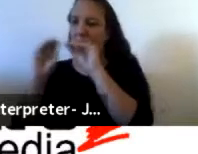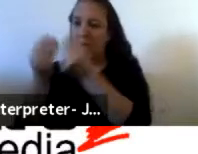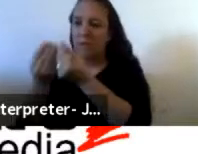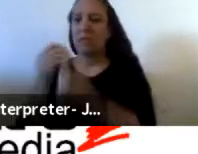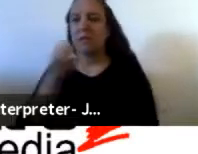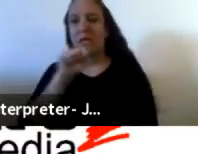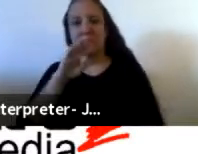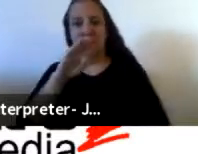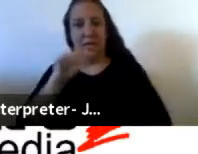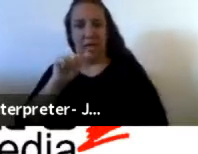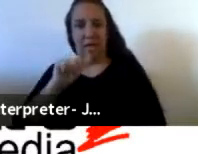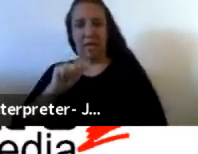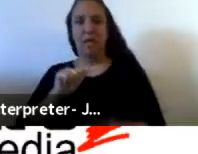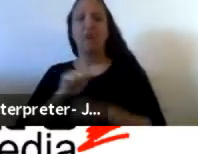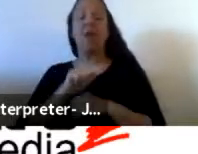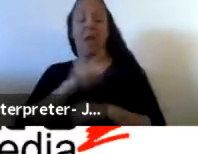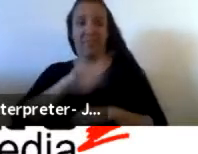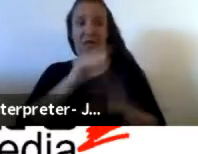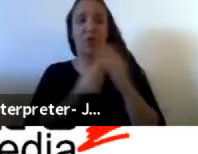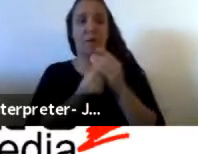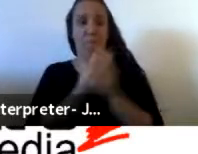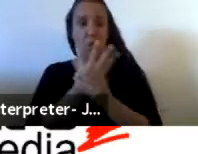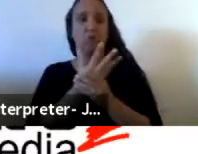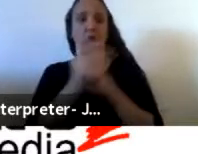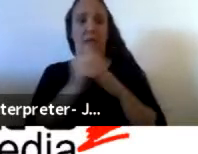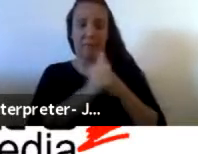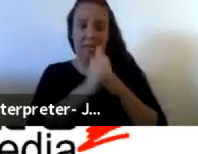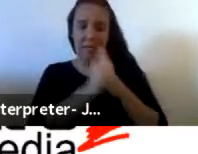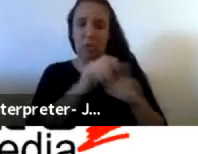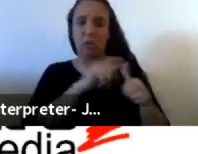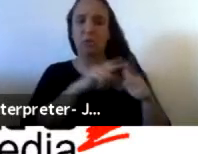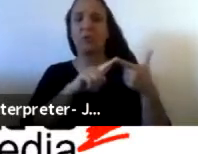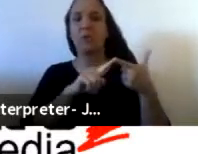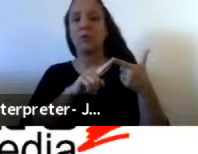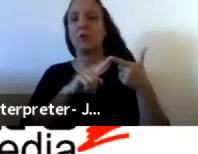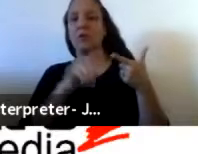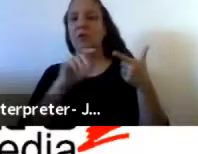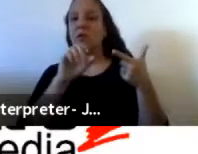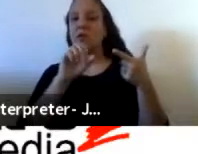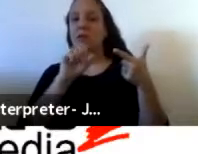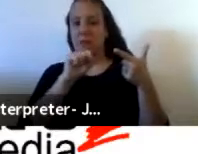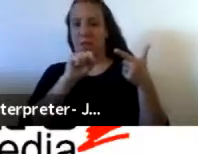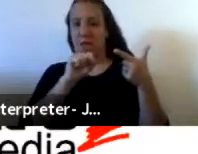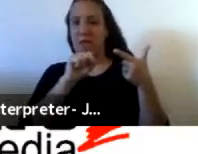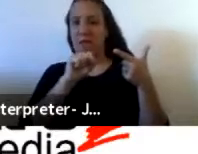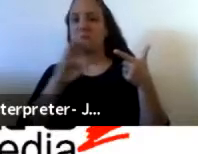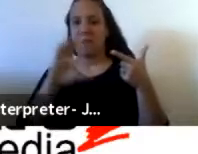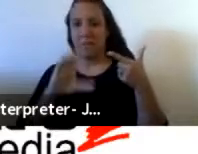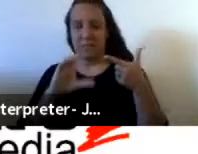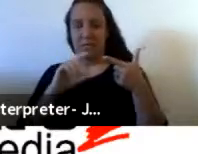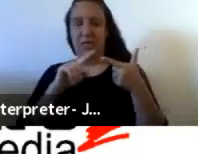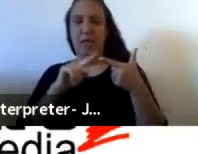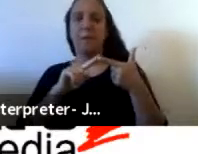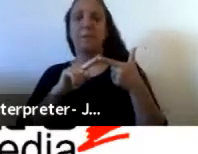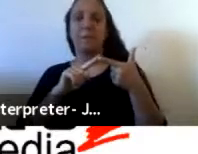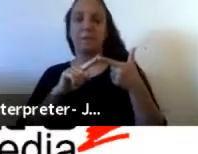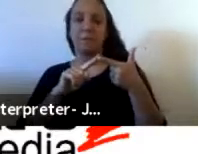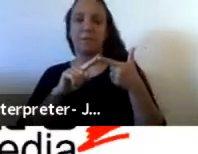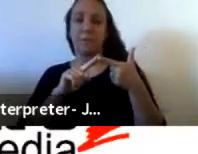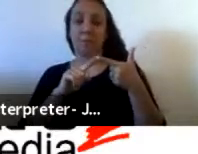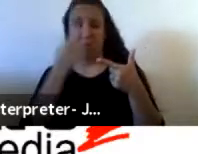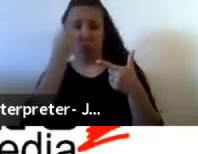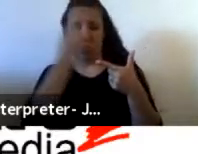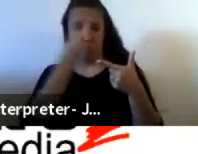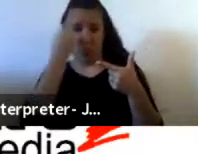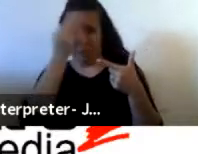their actual Emerging Leaders Program. The other thing is with the SBDC, the Small Business Development Center. And the reason why I share this is because